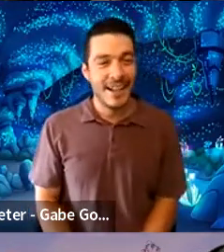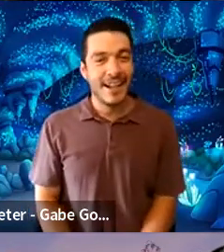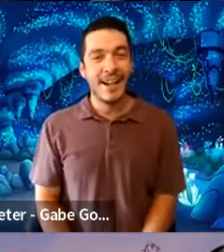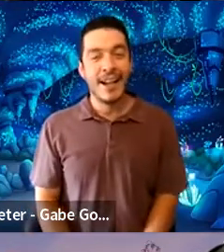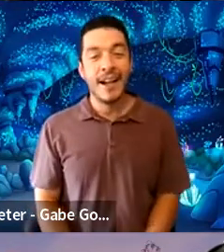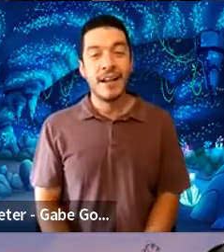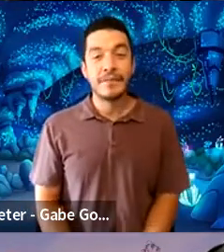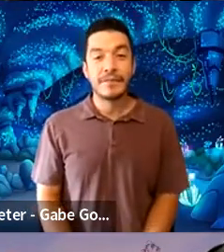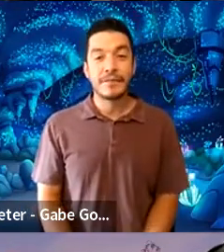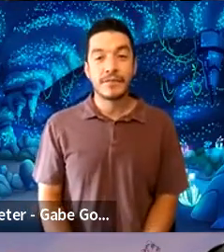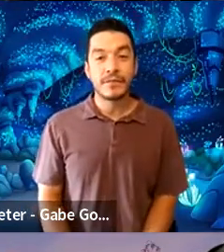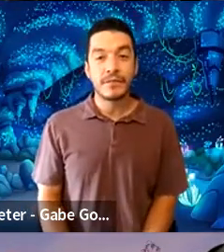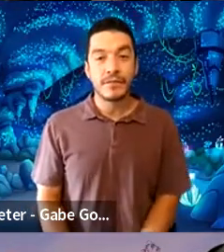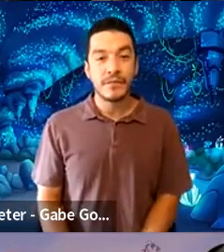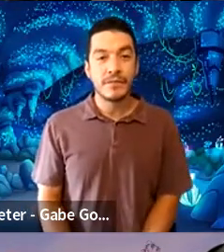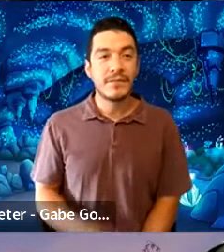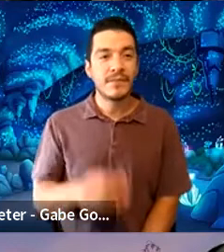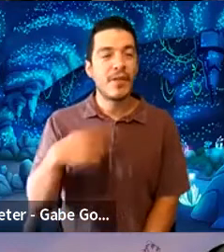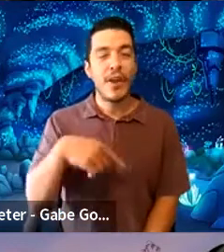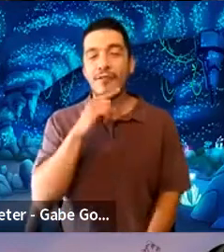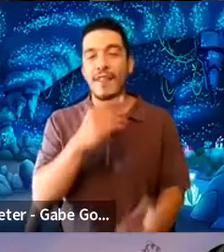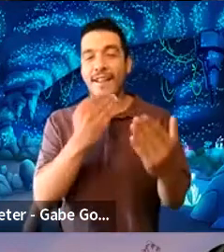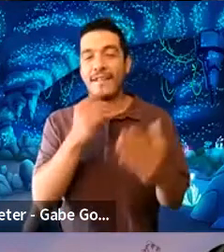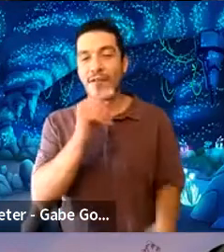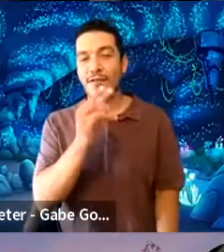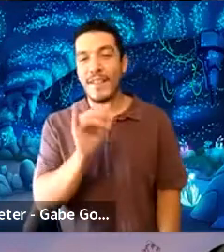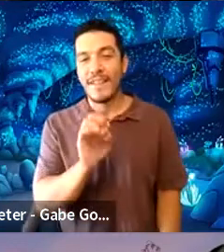Well, I couldn't agree more. We are really grateful for you, Ruthie.